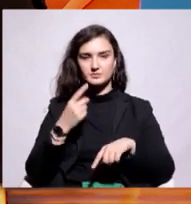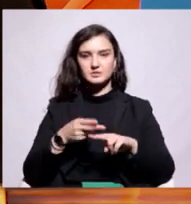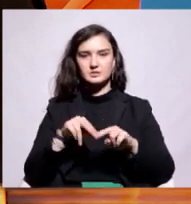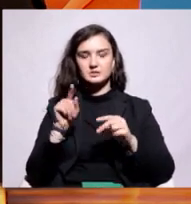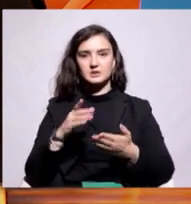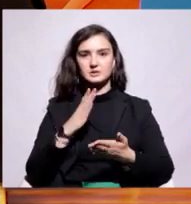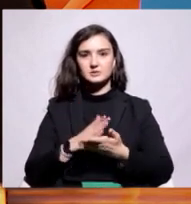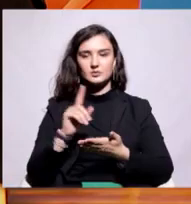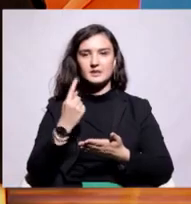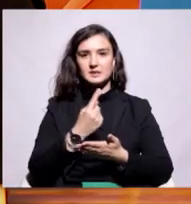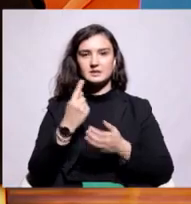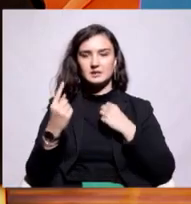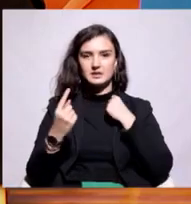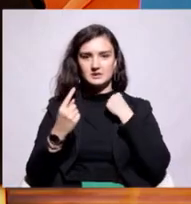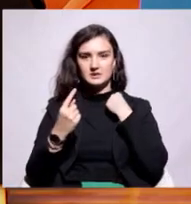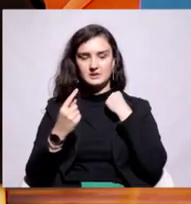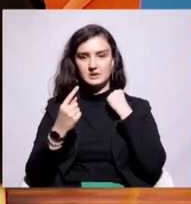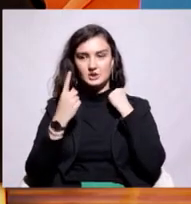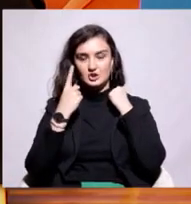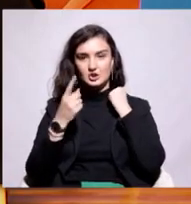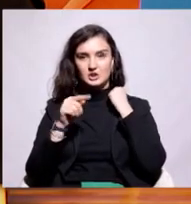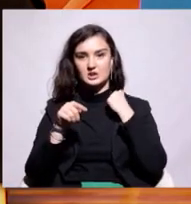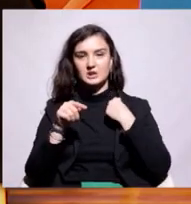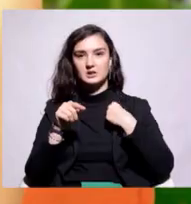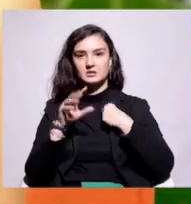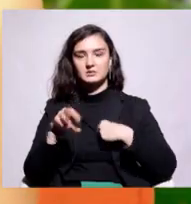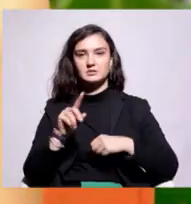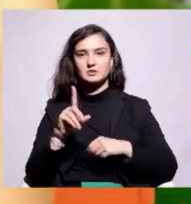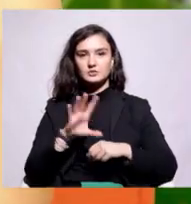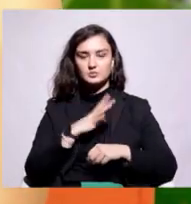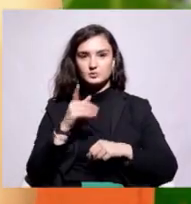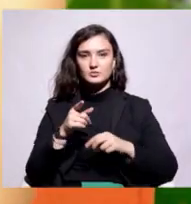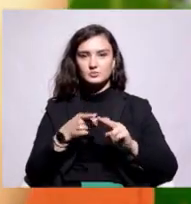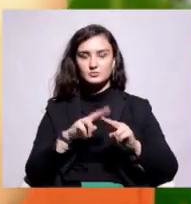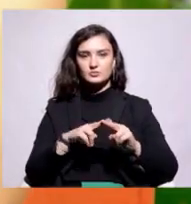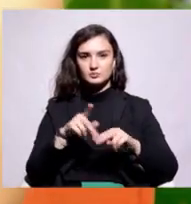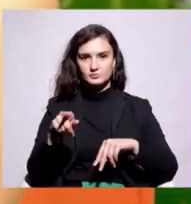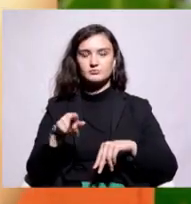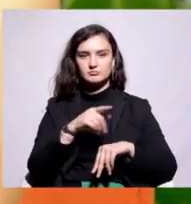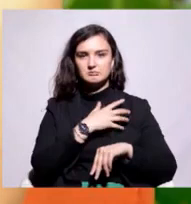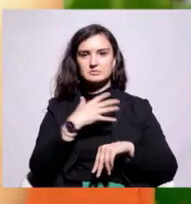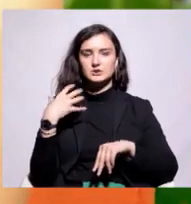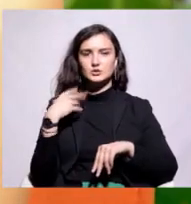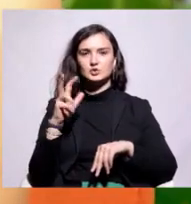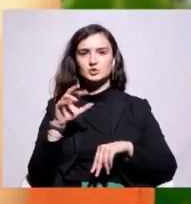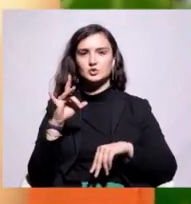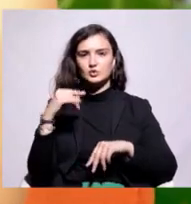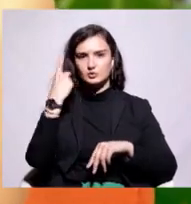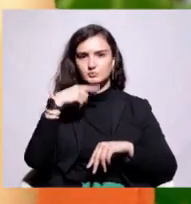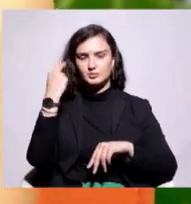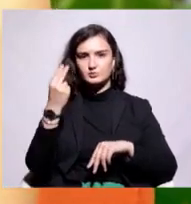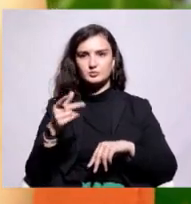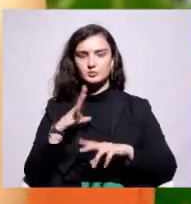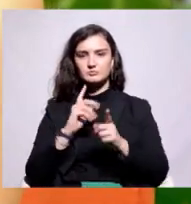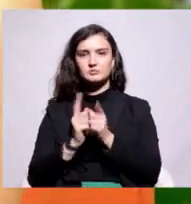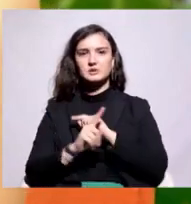is that one of the sign on the inn that was King George's portrait has been replaced